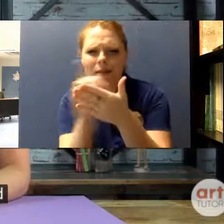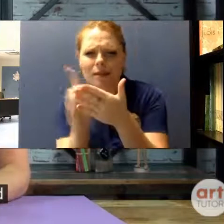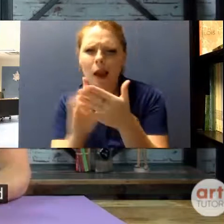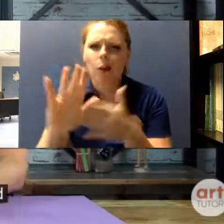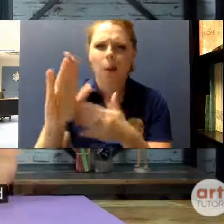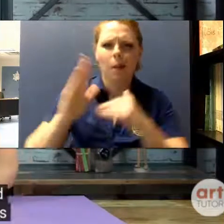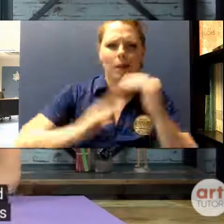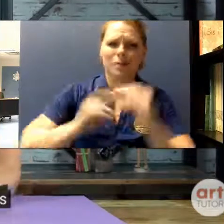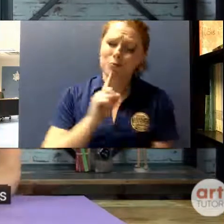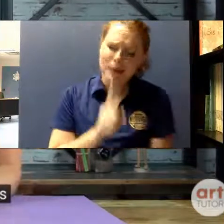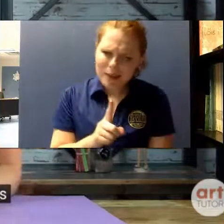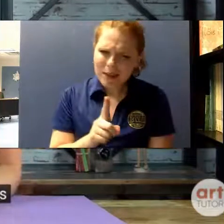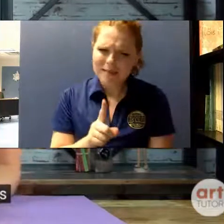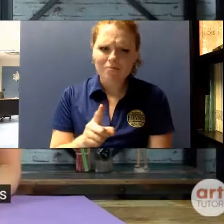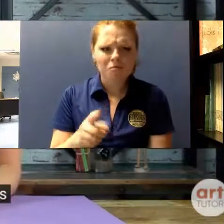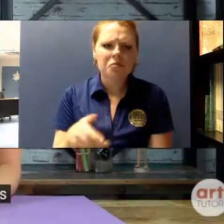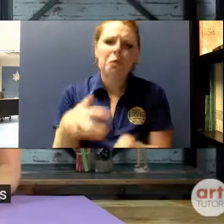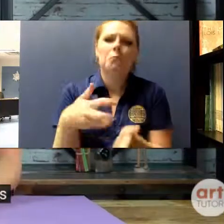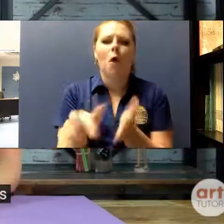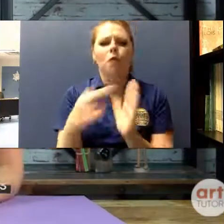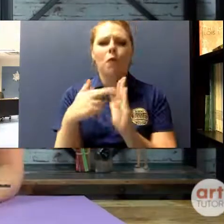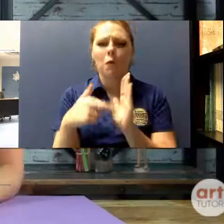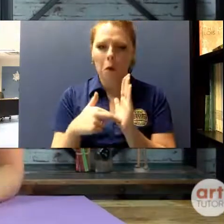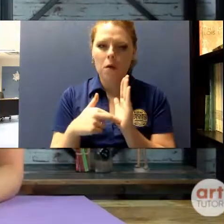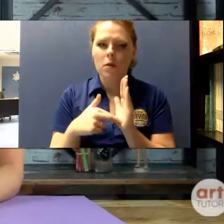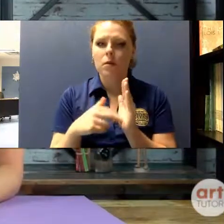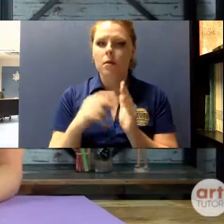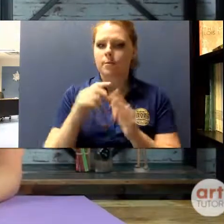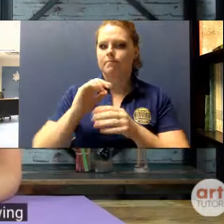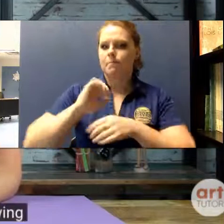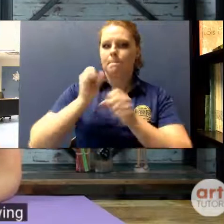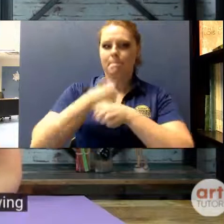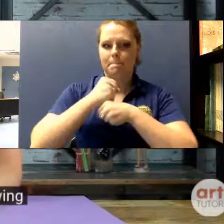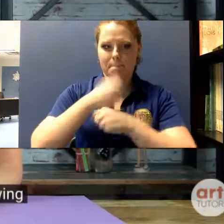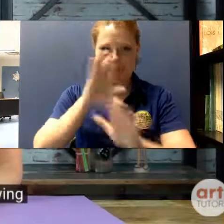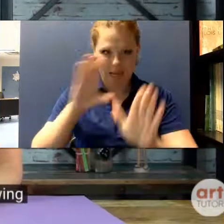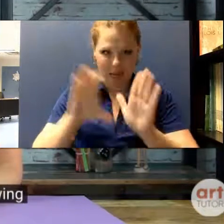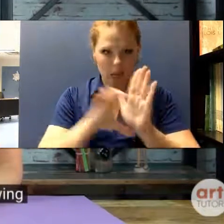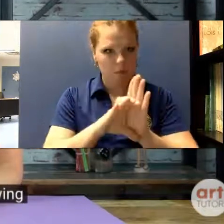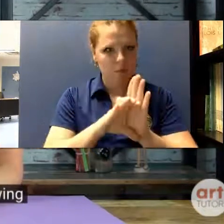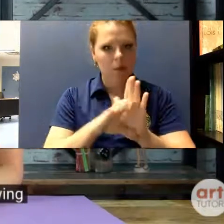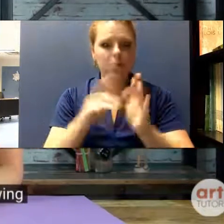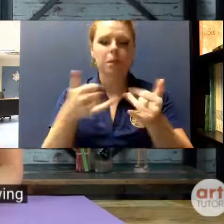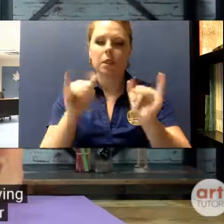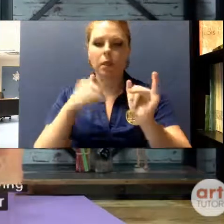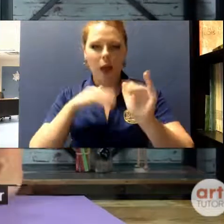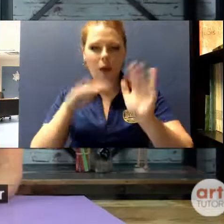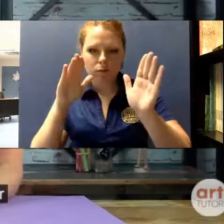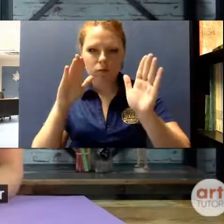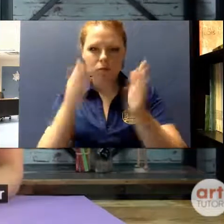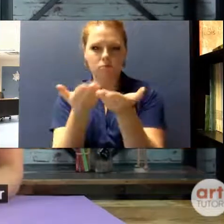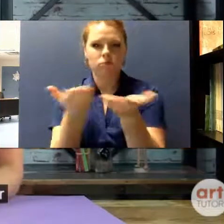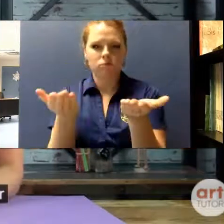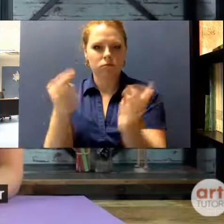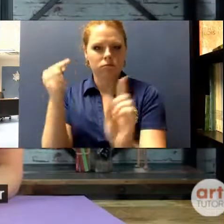paintings. Simply put, it is a rough guide or rule to help you compose an image whilst also drawing attention to a subject's focal point or main